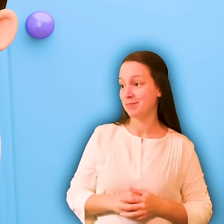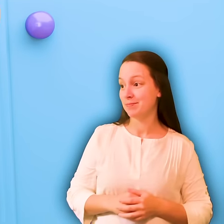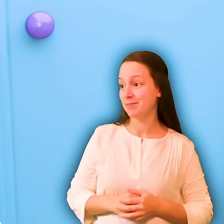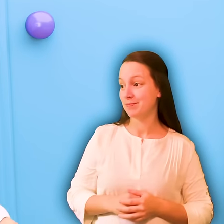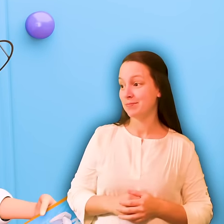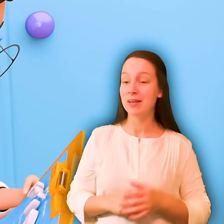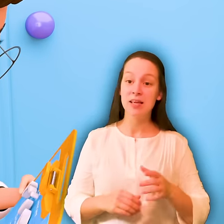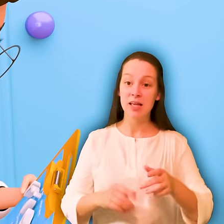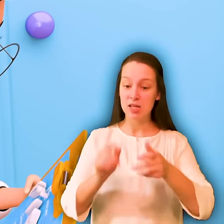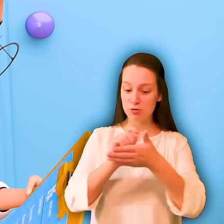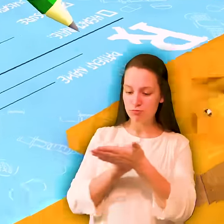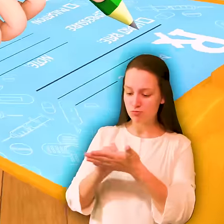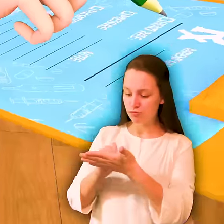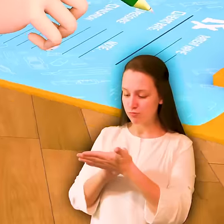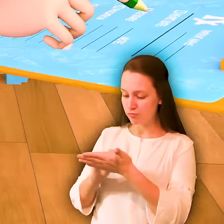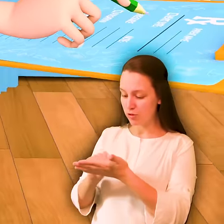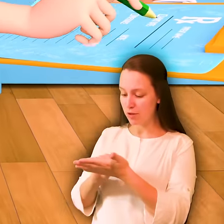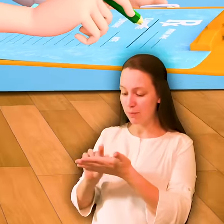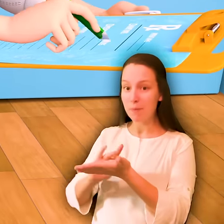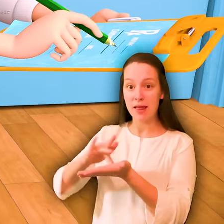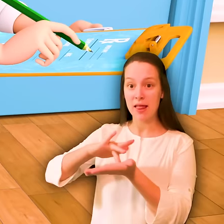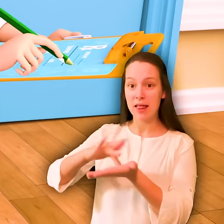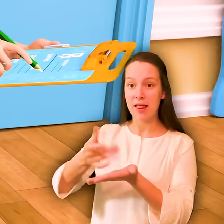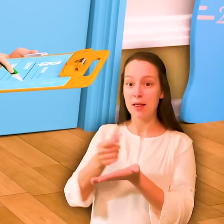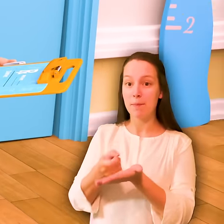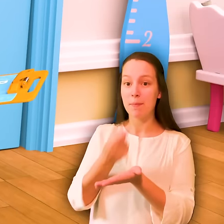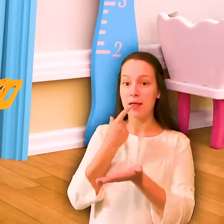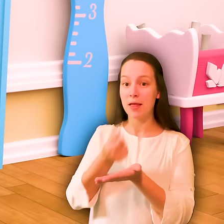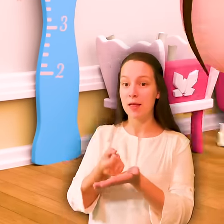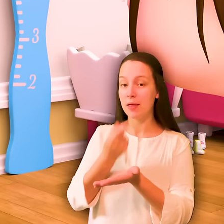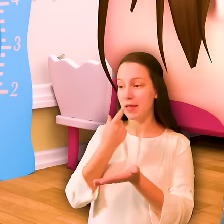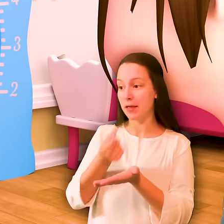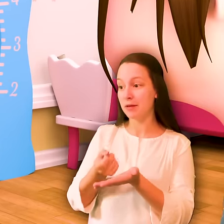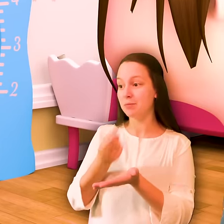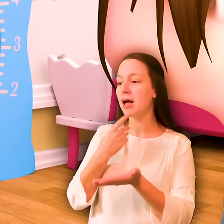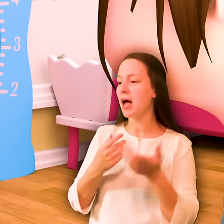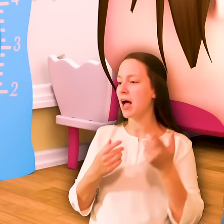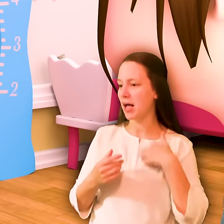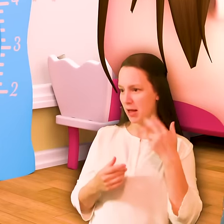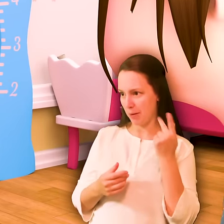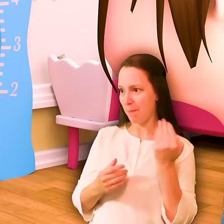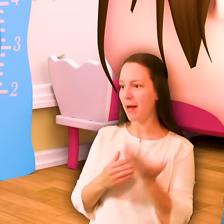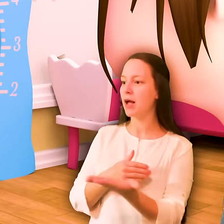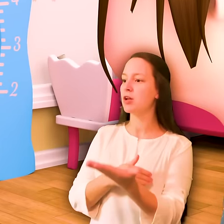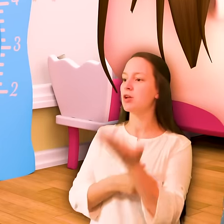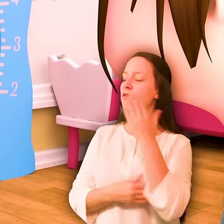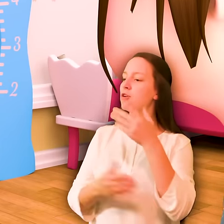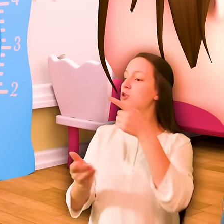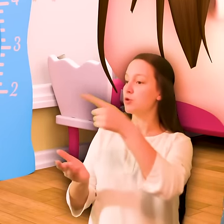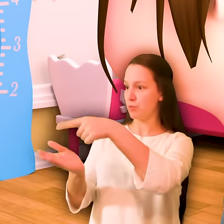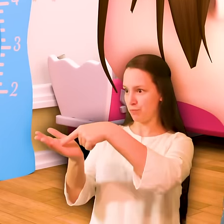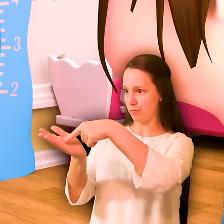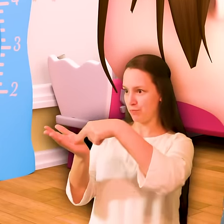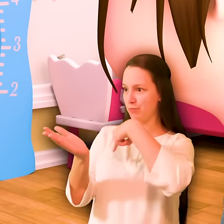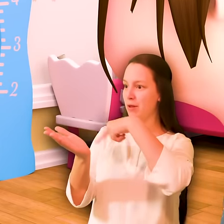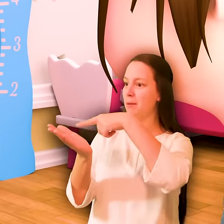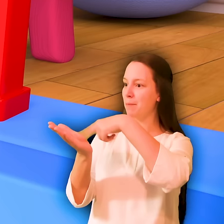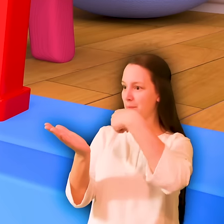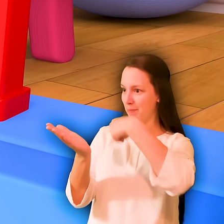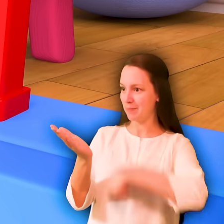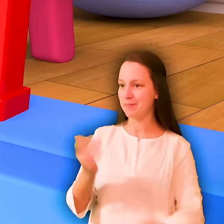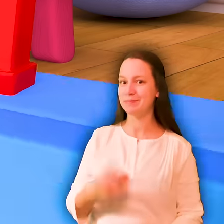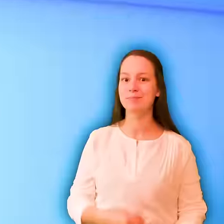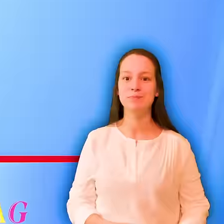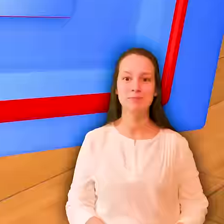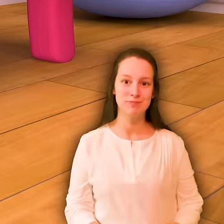bed he wrote on a paper for some pills bills bill i'll be back in the morning with my bill